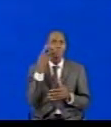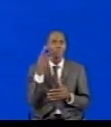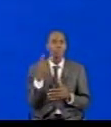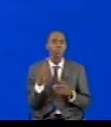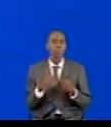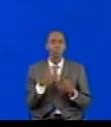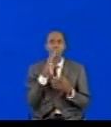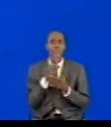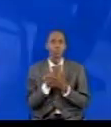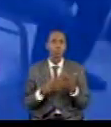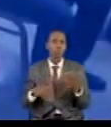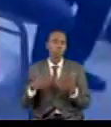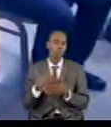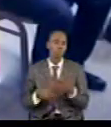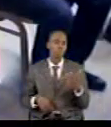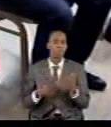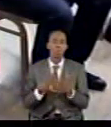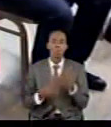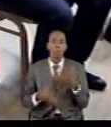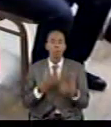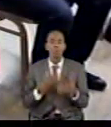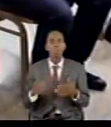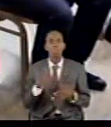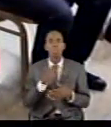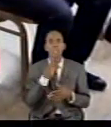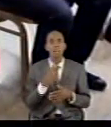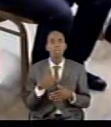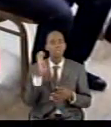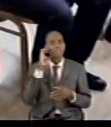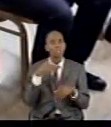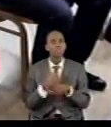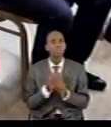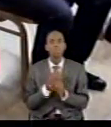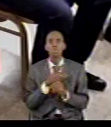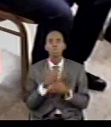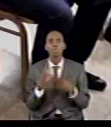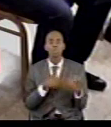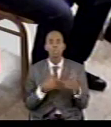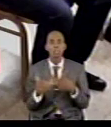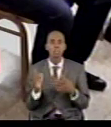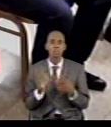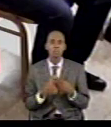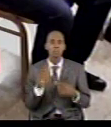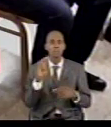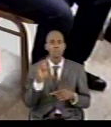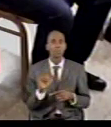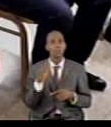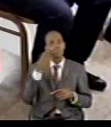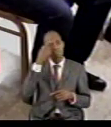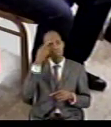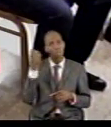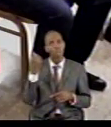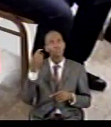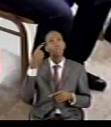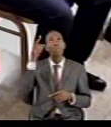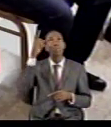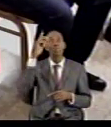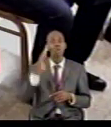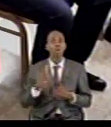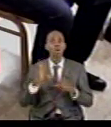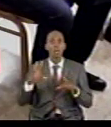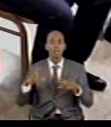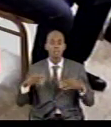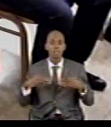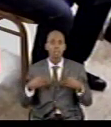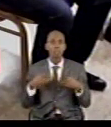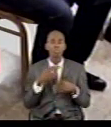somewhat, whatsoever they were, it maketh no matter to me. God accepteth no